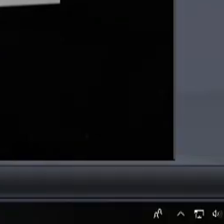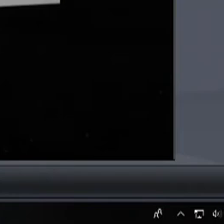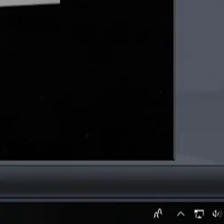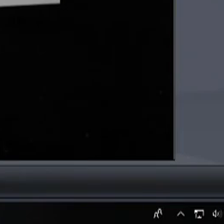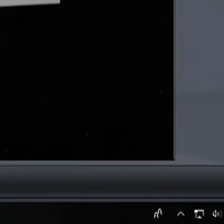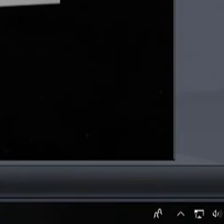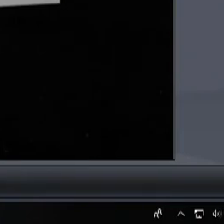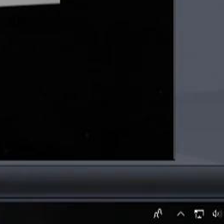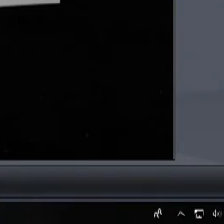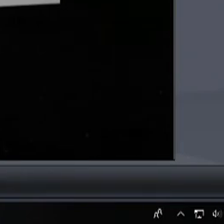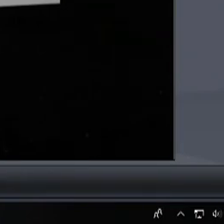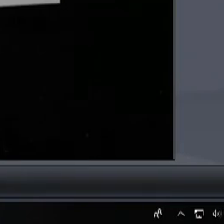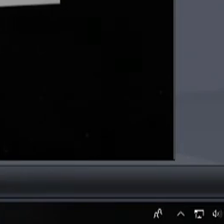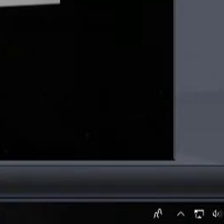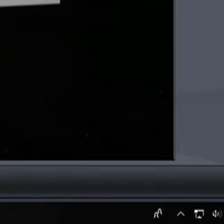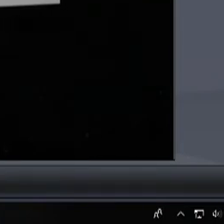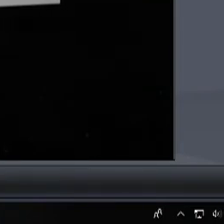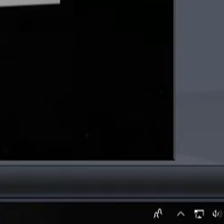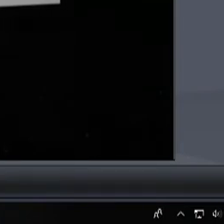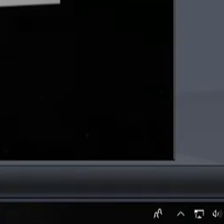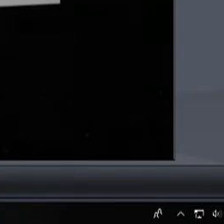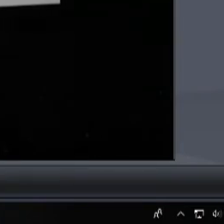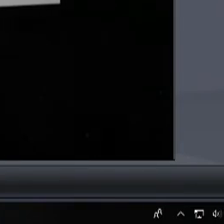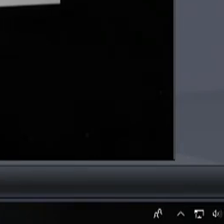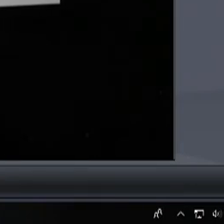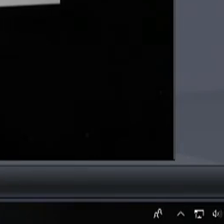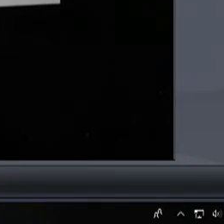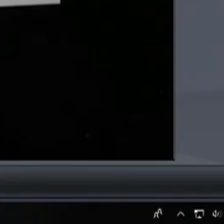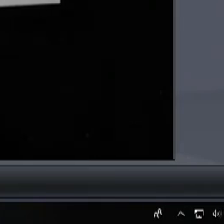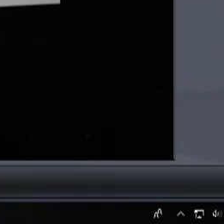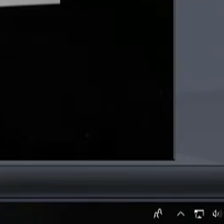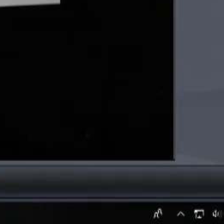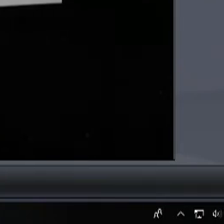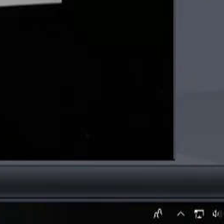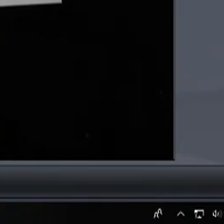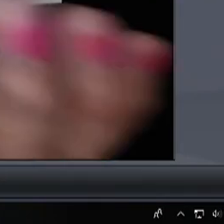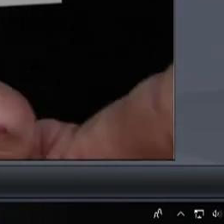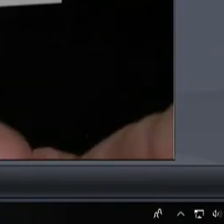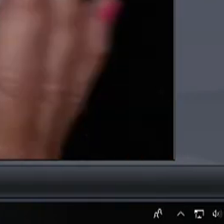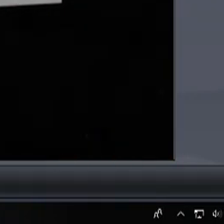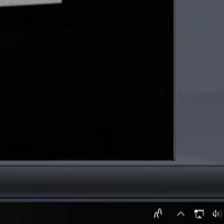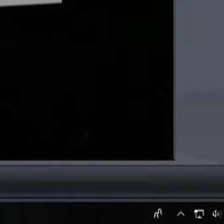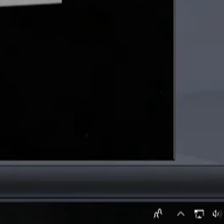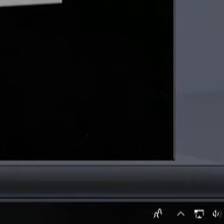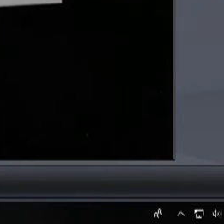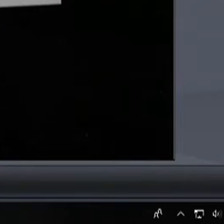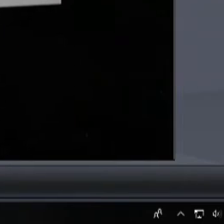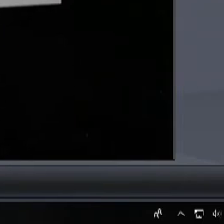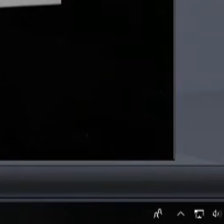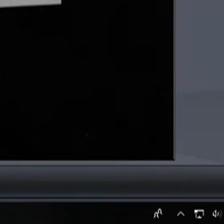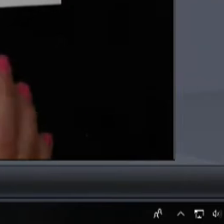do P-H-U-X. Okay. Be aware of that one.